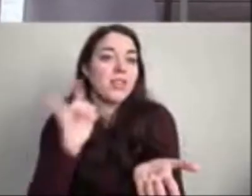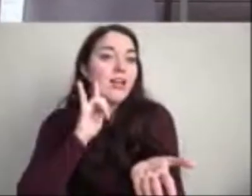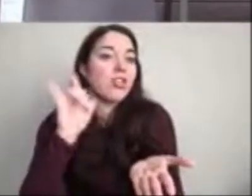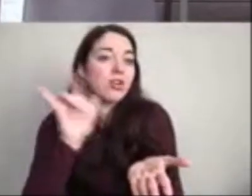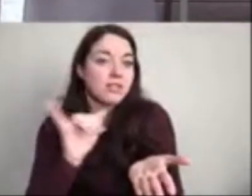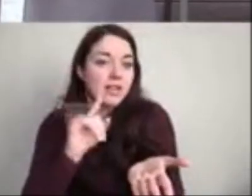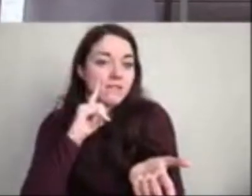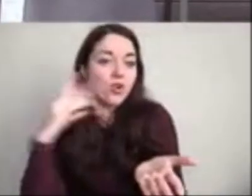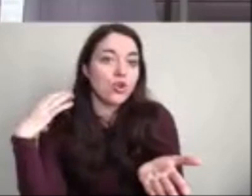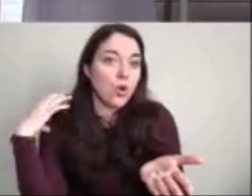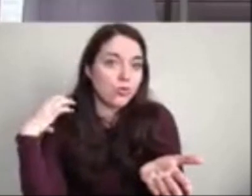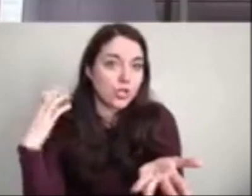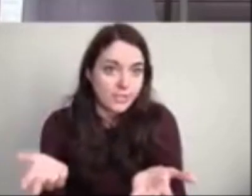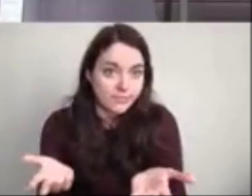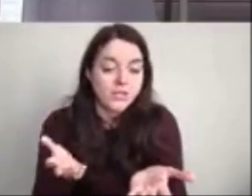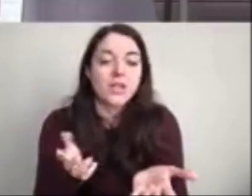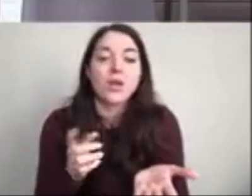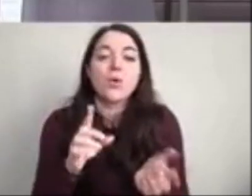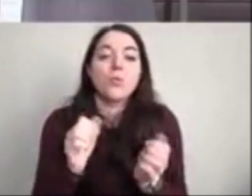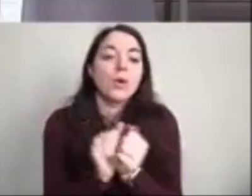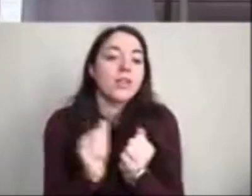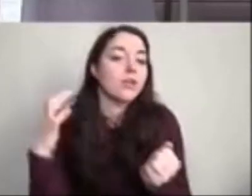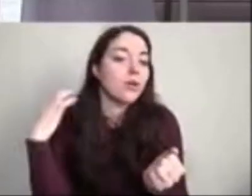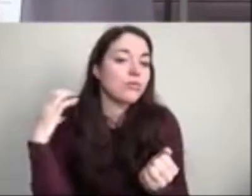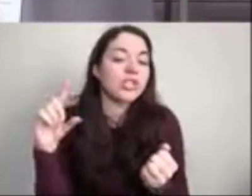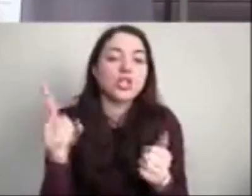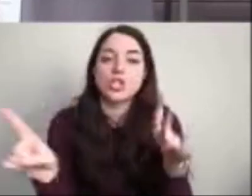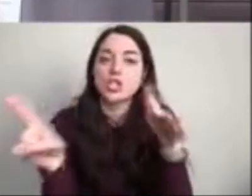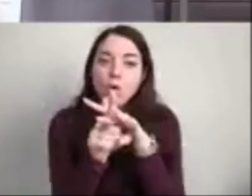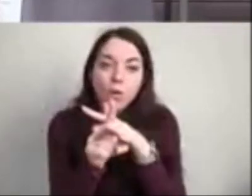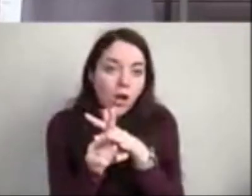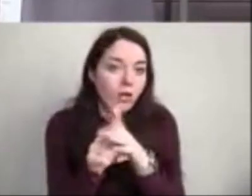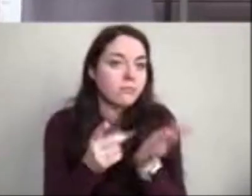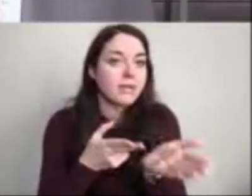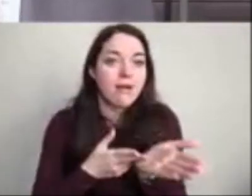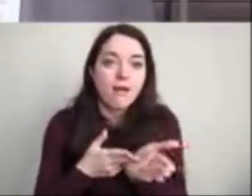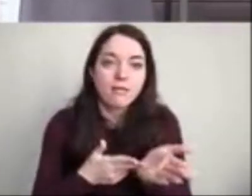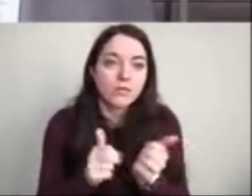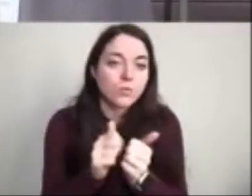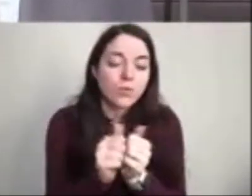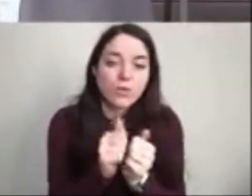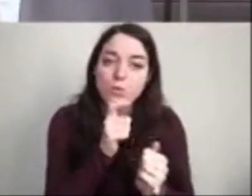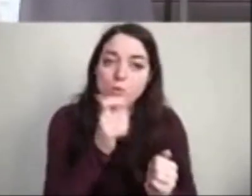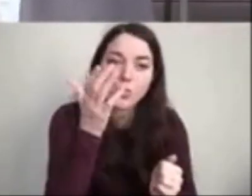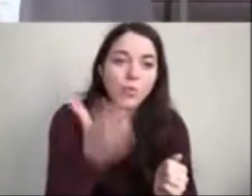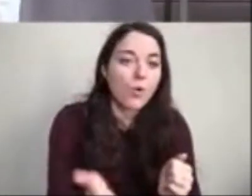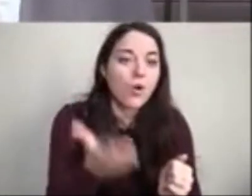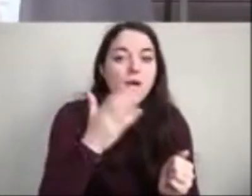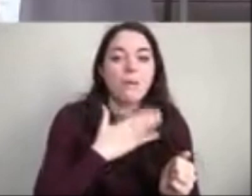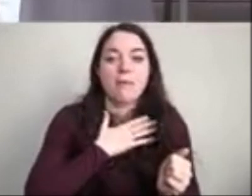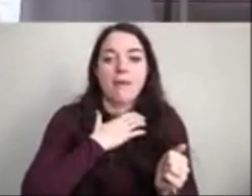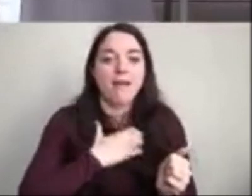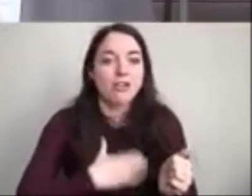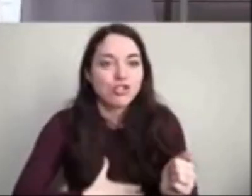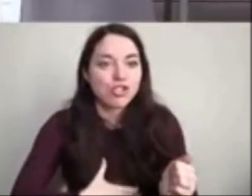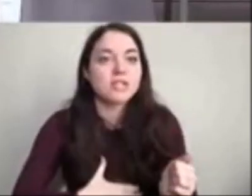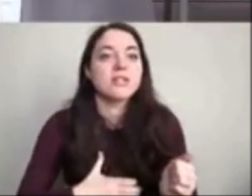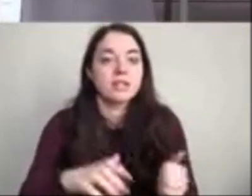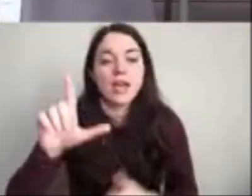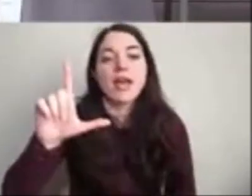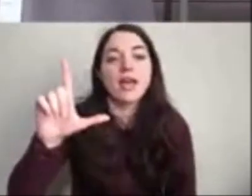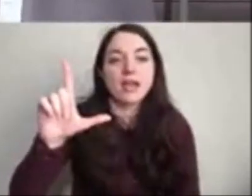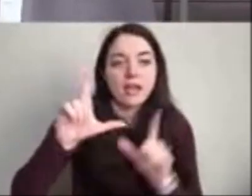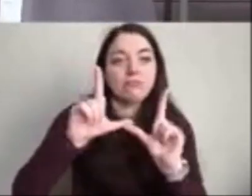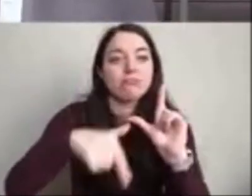just show up. Show up and be your best authentic self. My passion is the LGBT